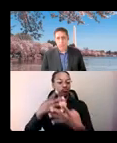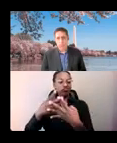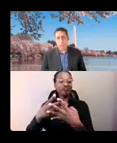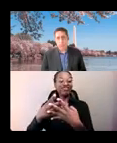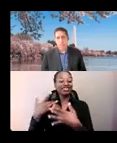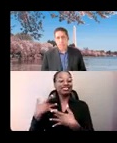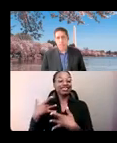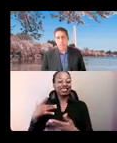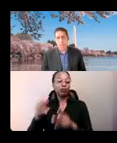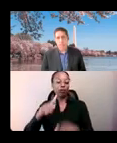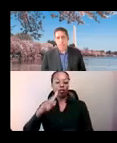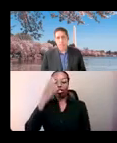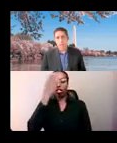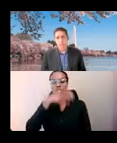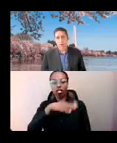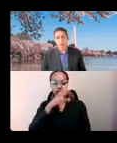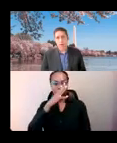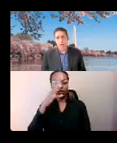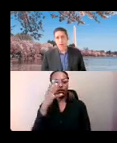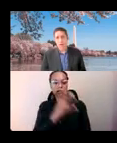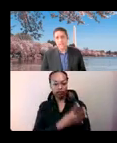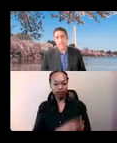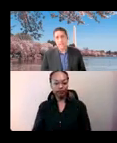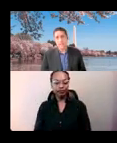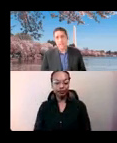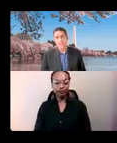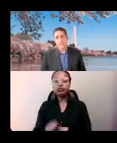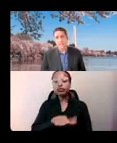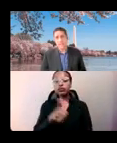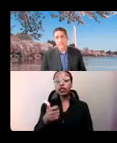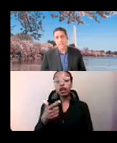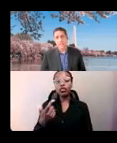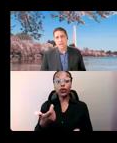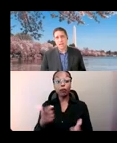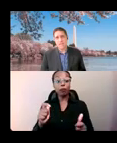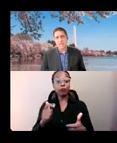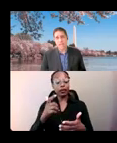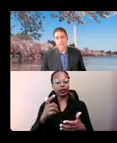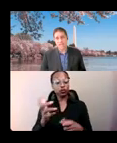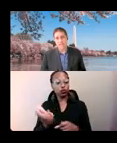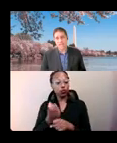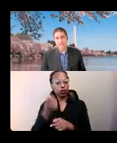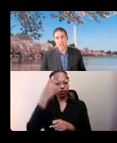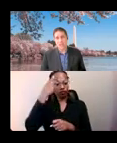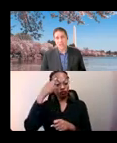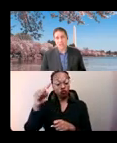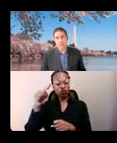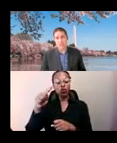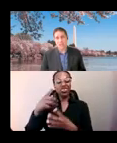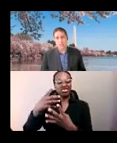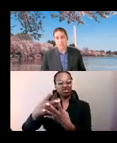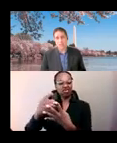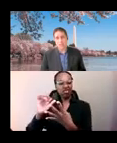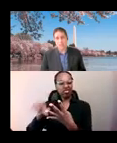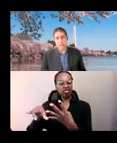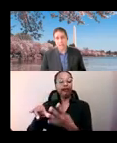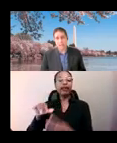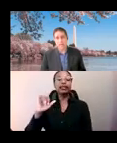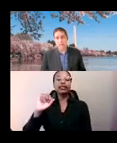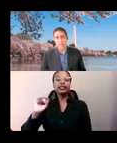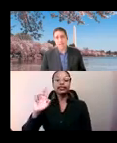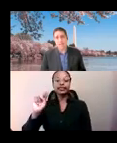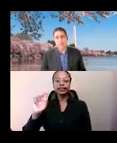other major win in the jail area was in the case of Sunday Hinton, a trans woman who was